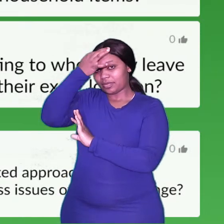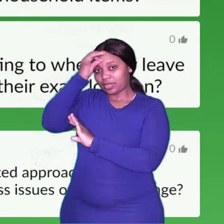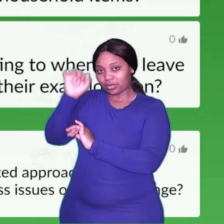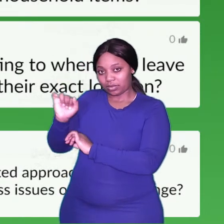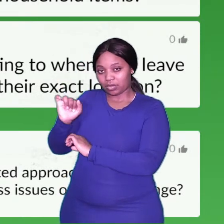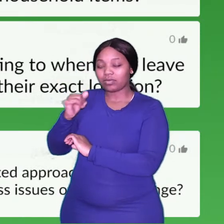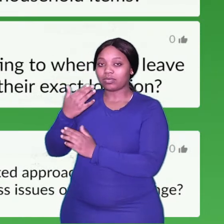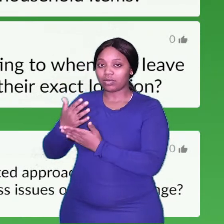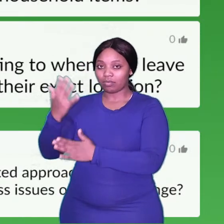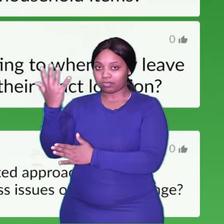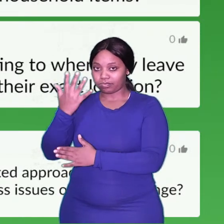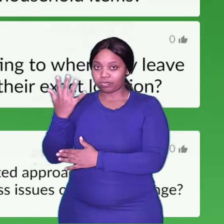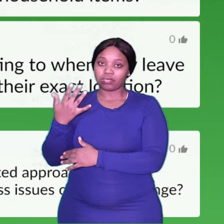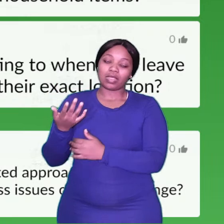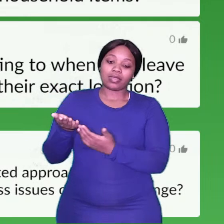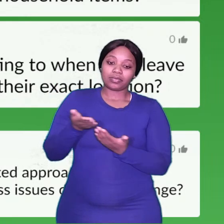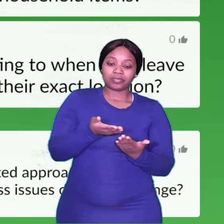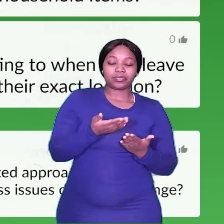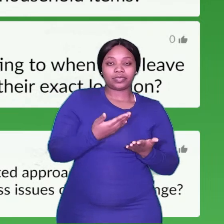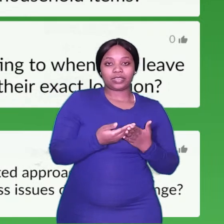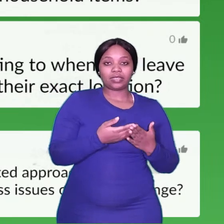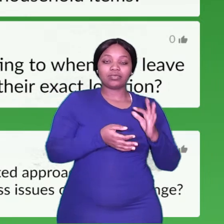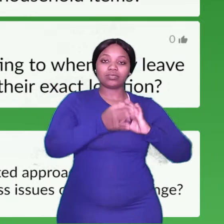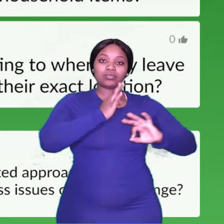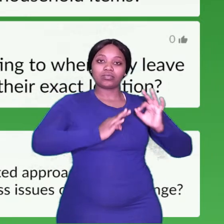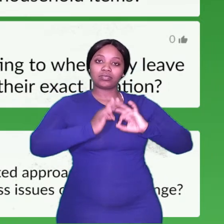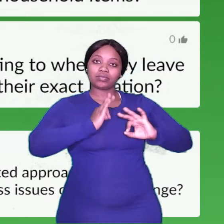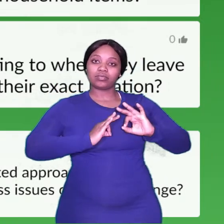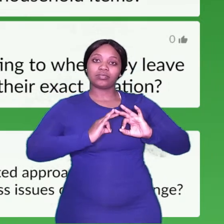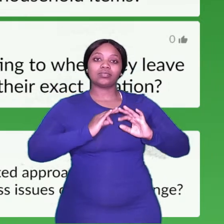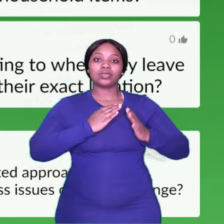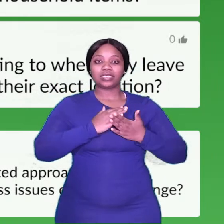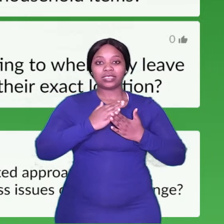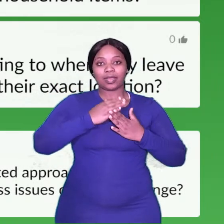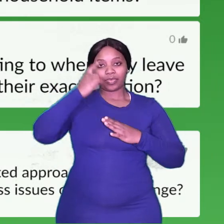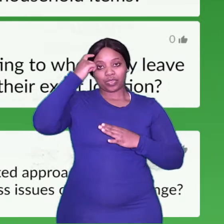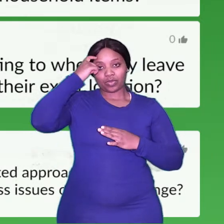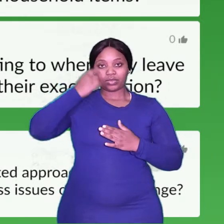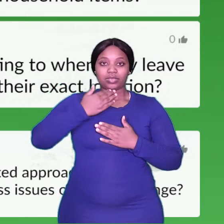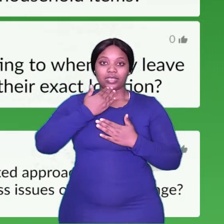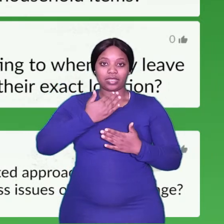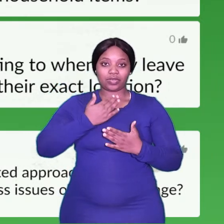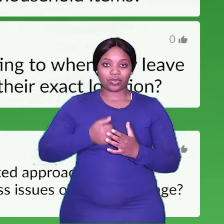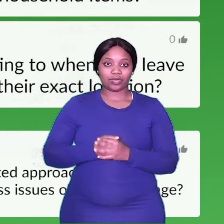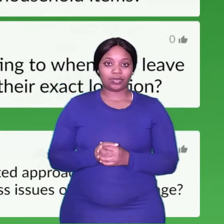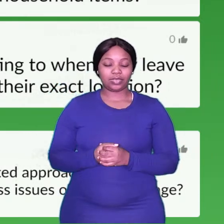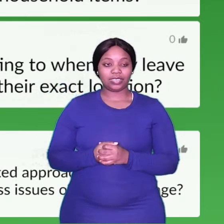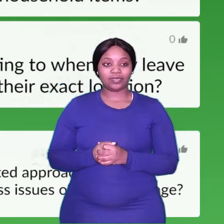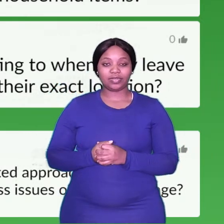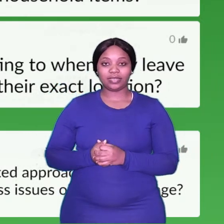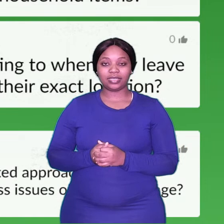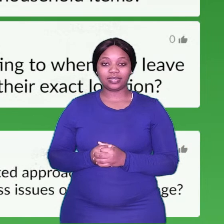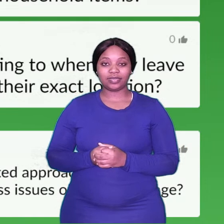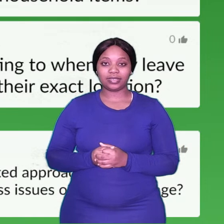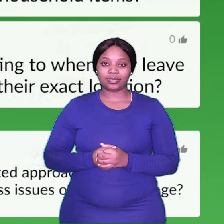And over to you to take us through some thoughts. Thank you. Okay, thank you so much,